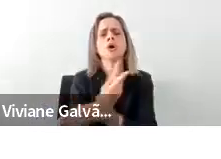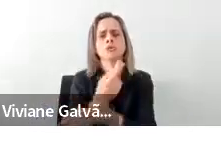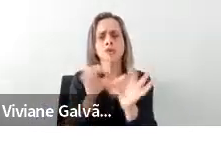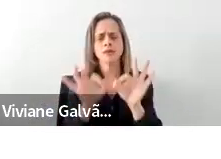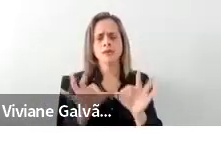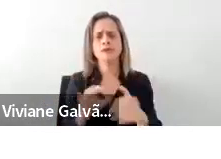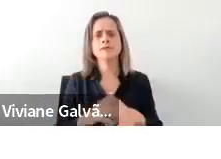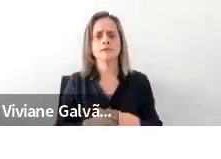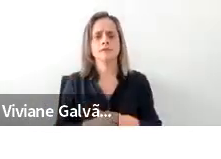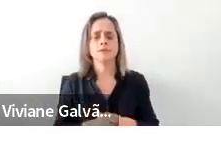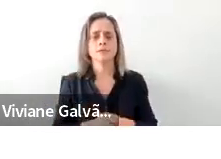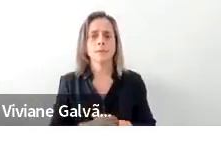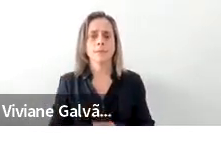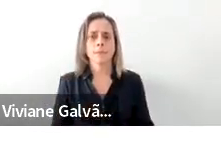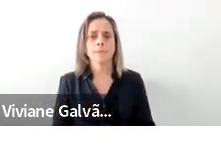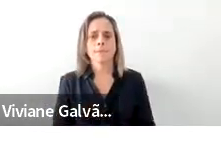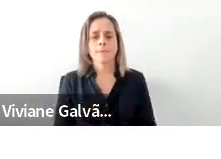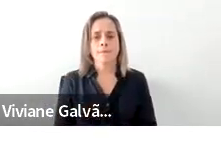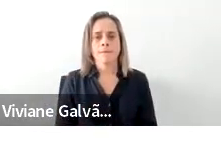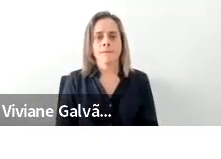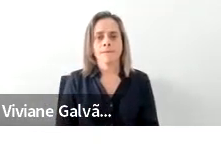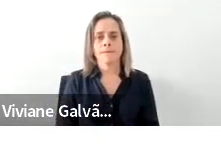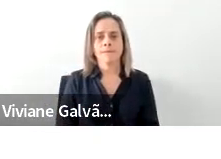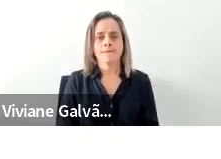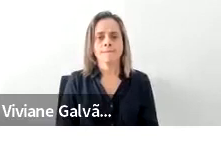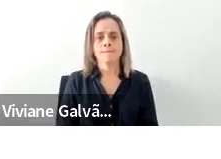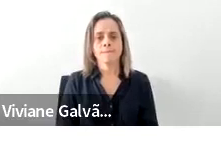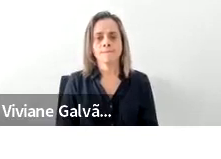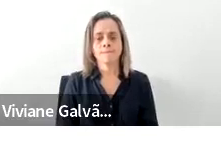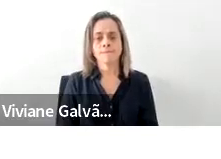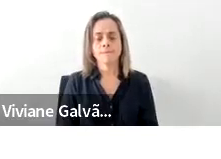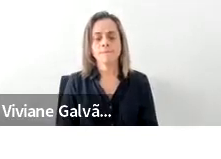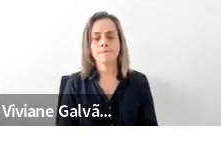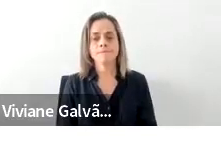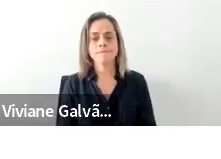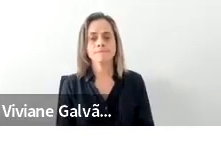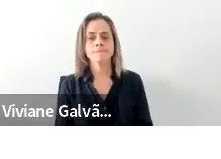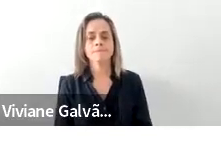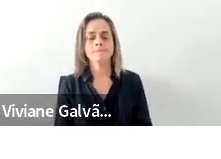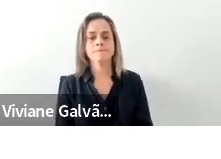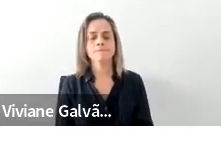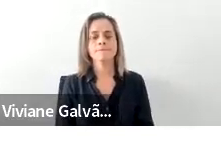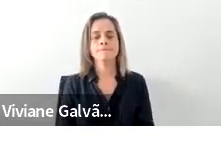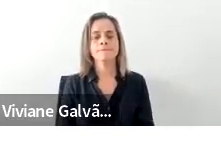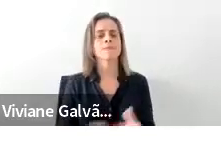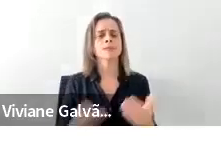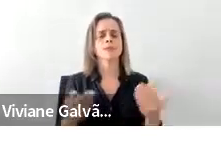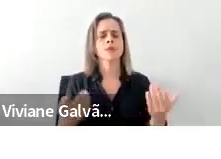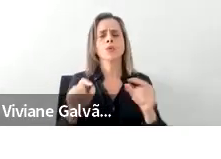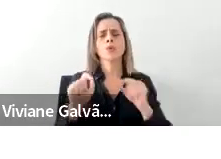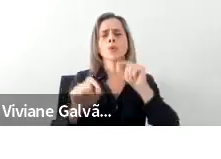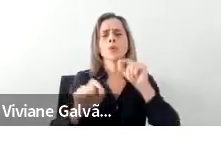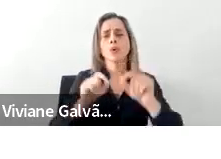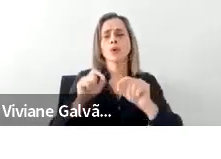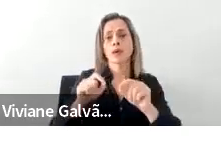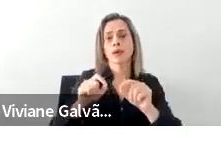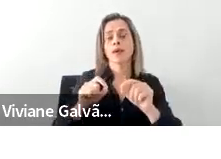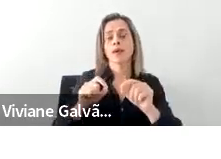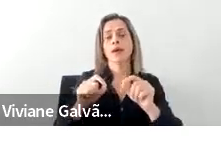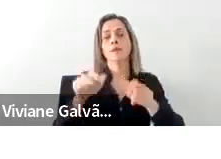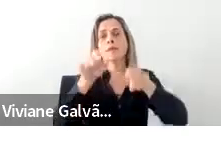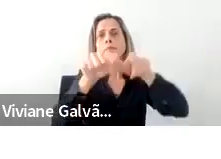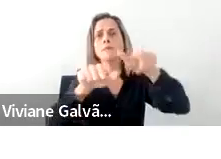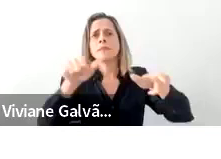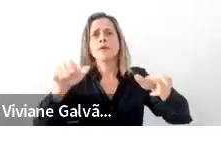vain for more than 2,000 years to get to the bottom of it. While on the other hand, there's been at least an